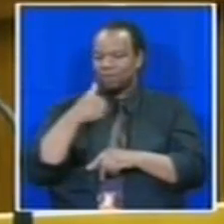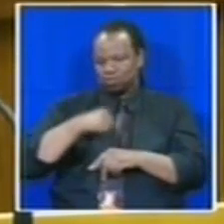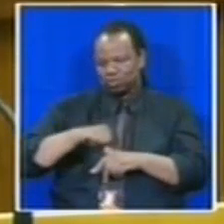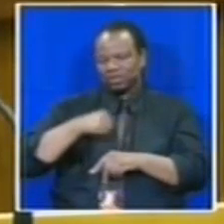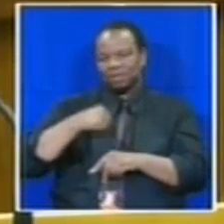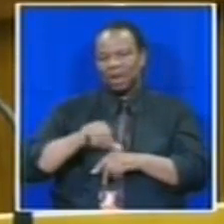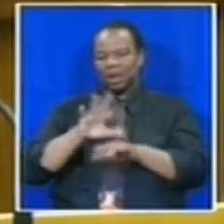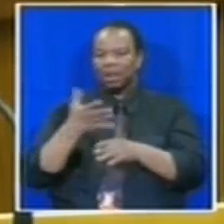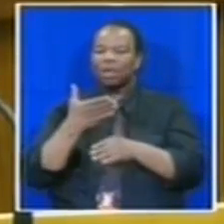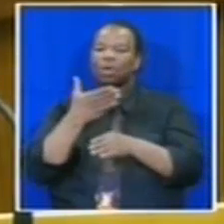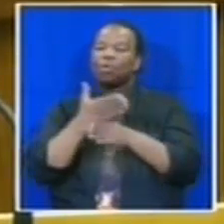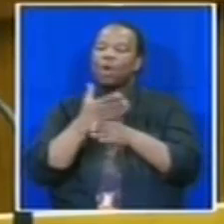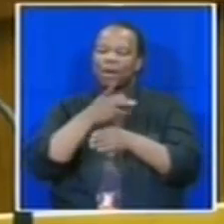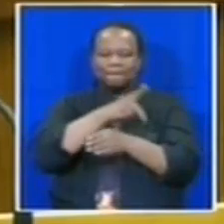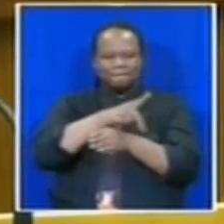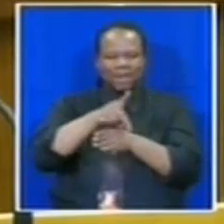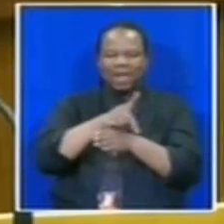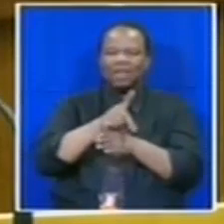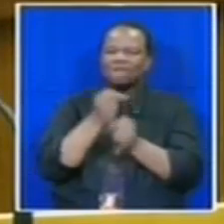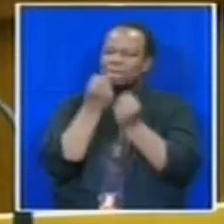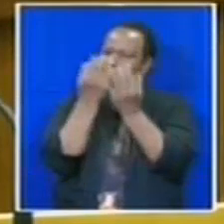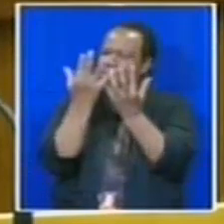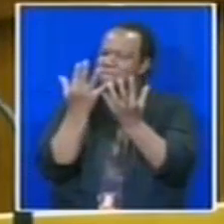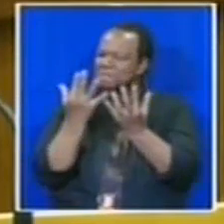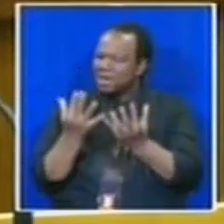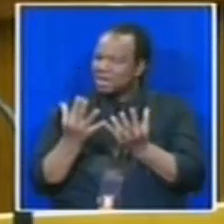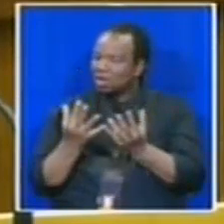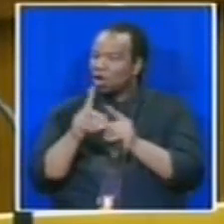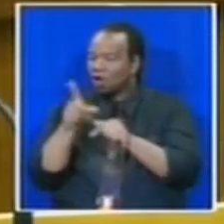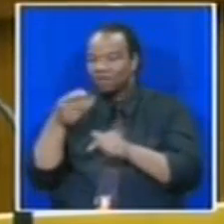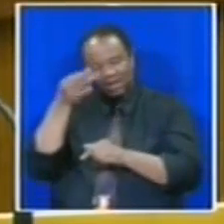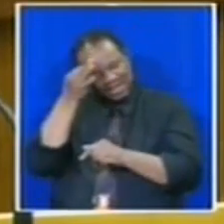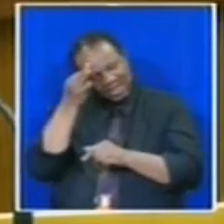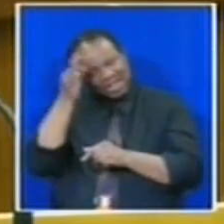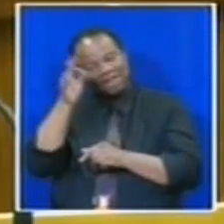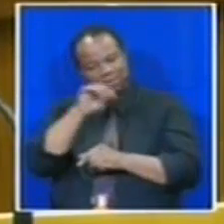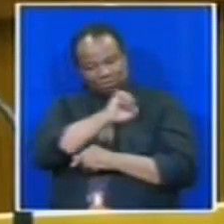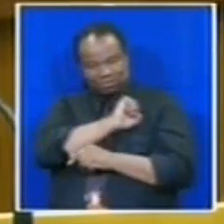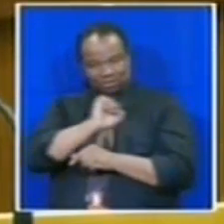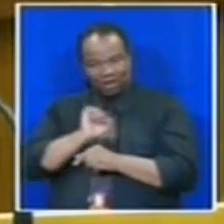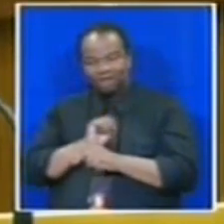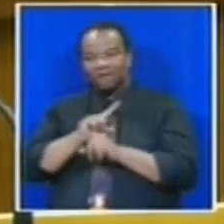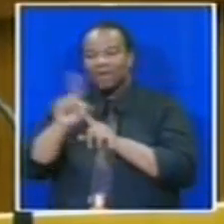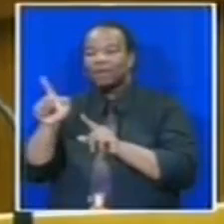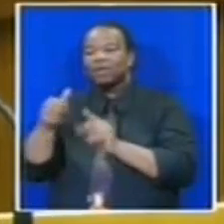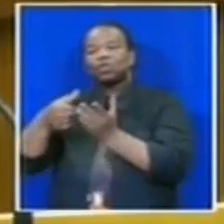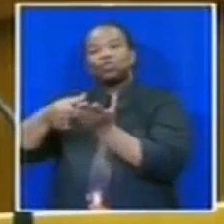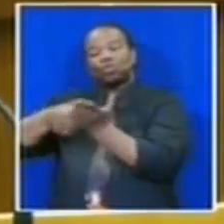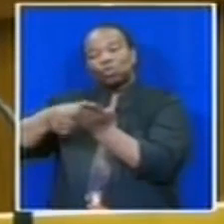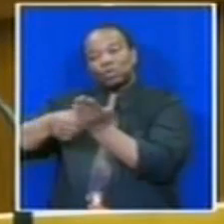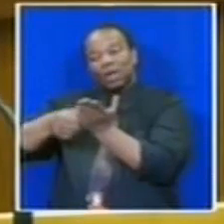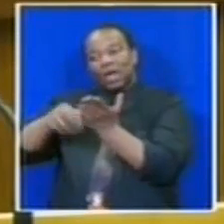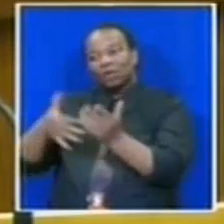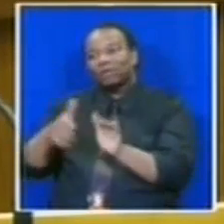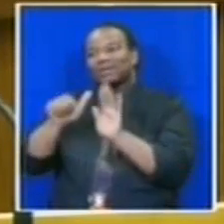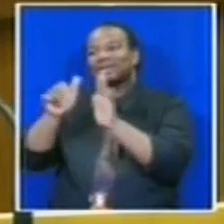work plans of 1 million or just over 1 million public servants and social grants that go to 16 million